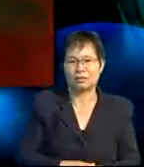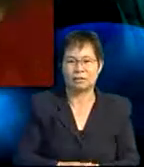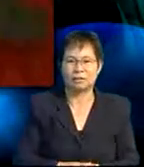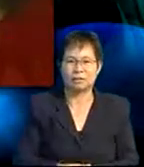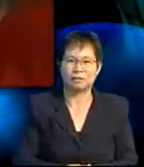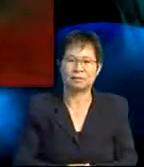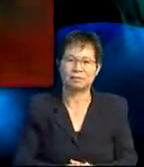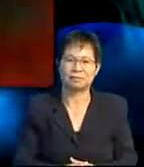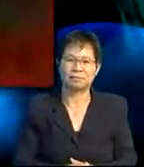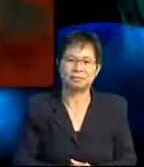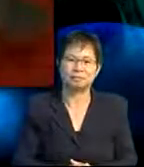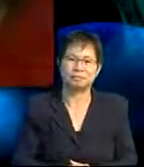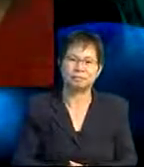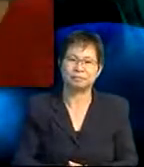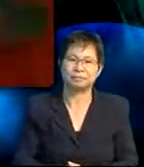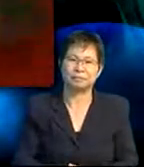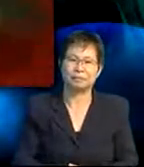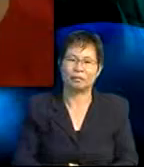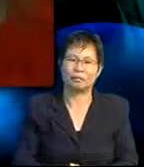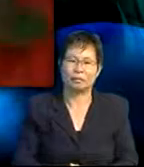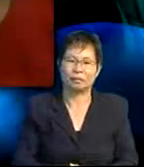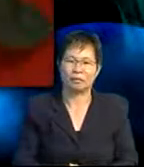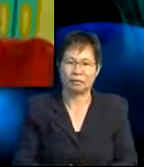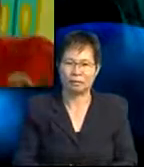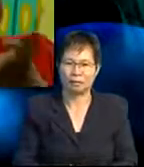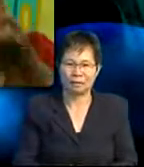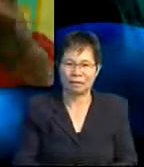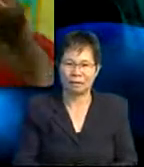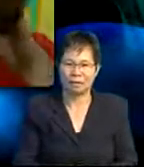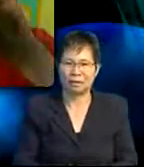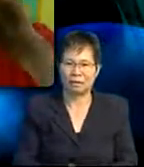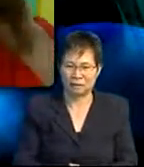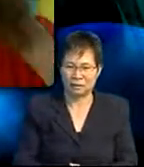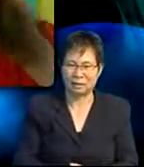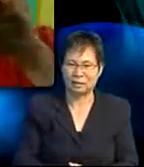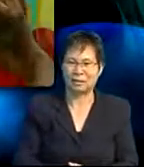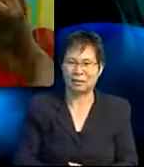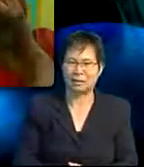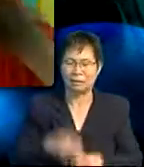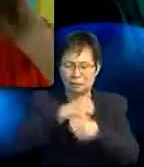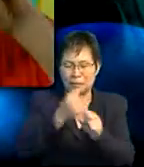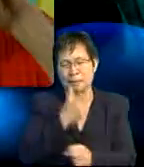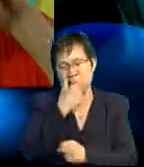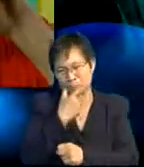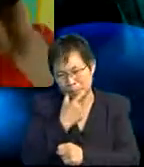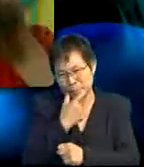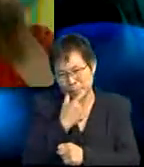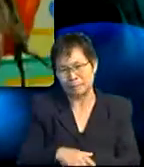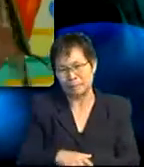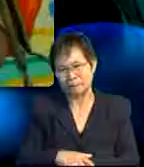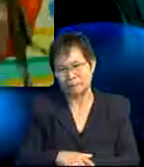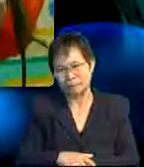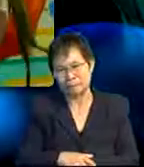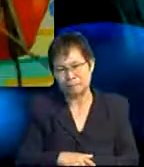bat in a vat is too bad, Mum. It really makes me sad, Mum.